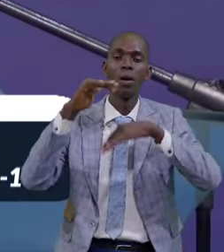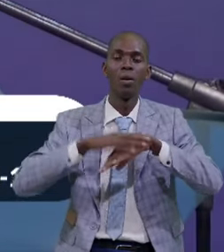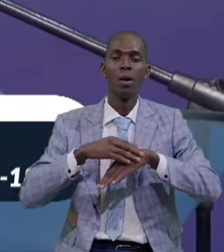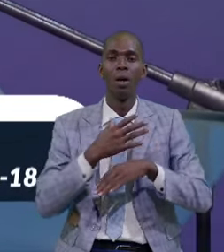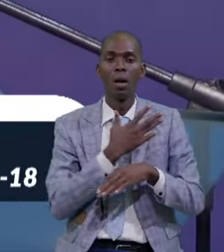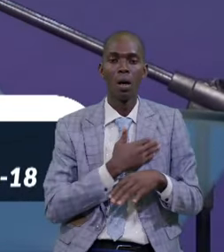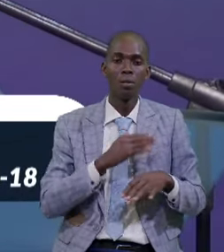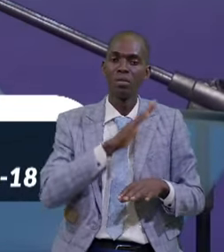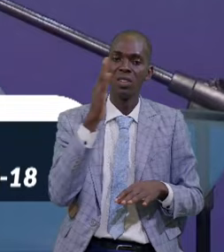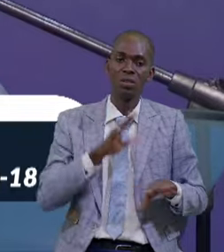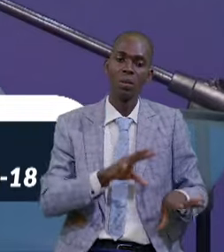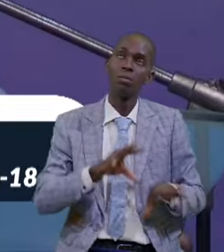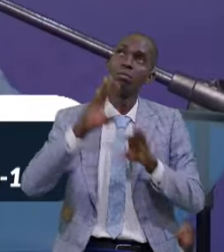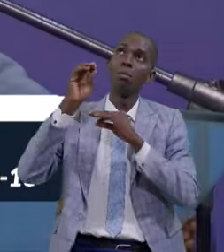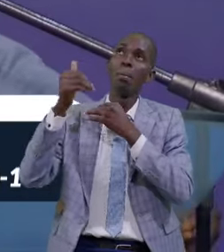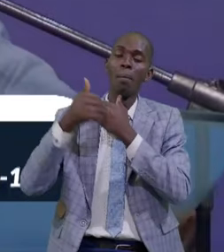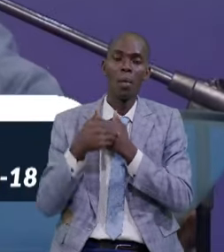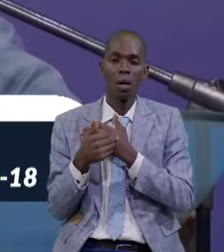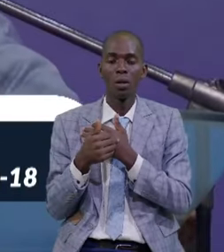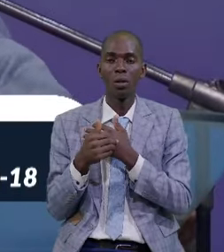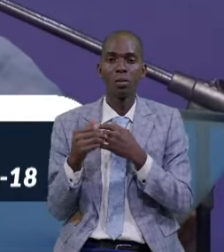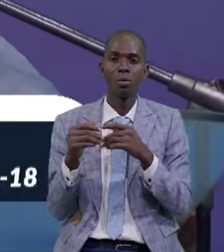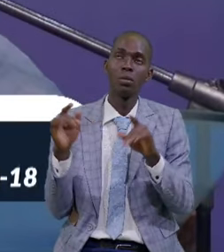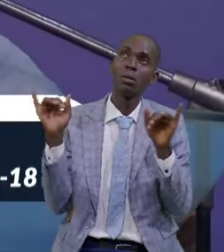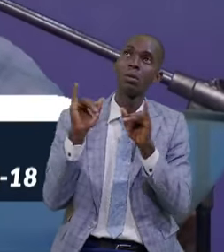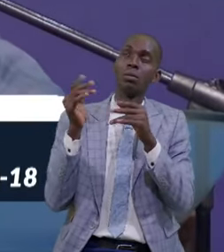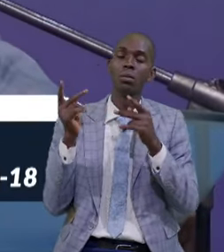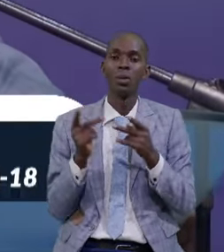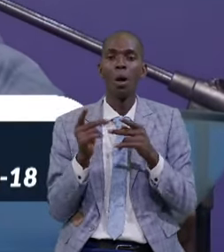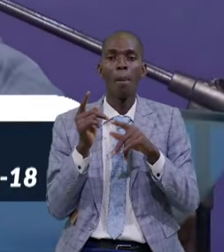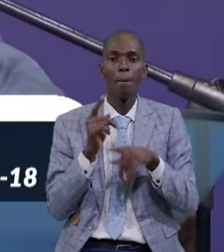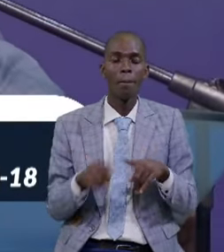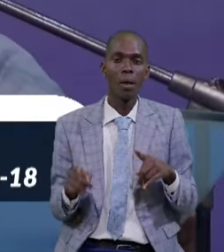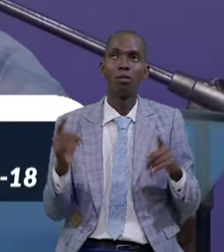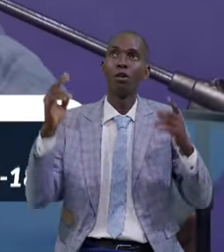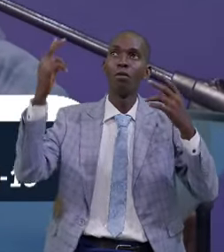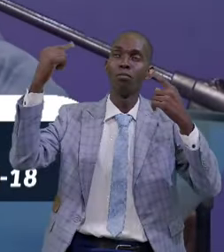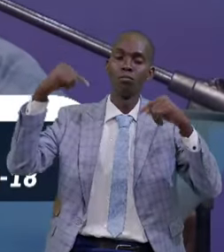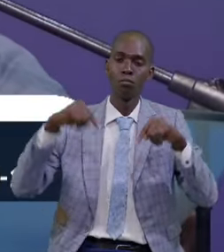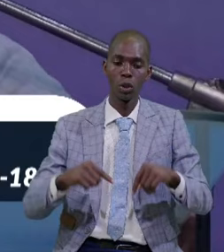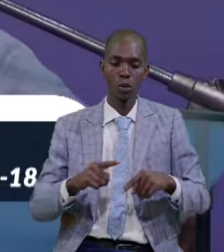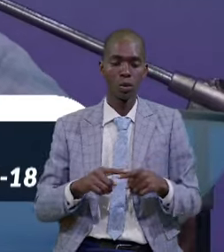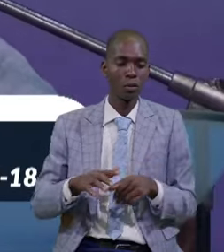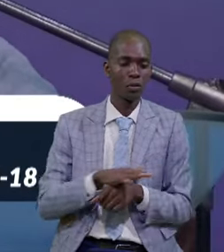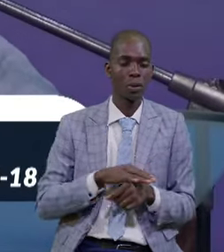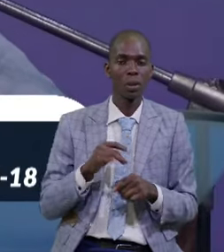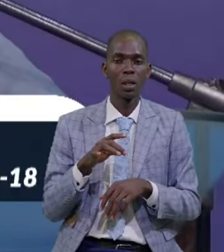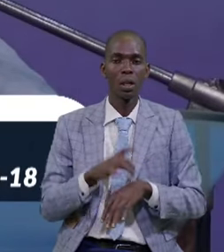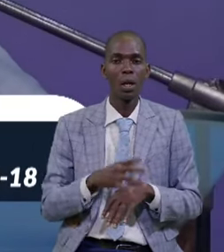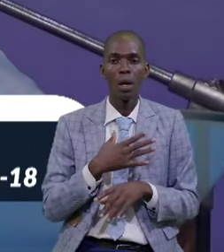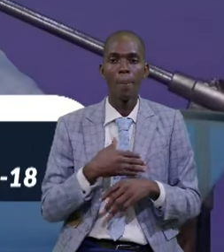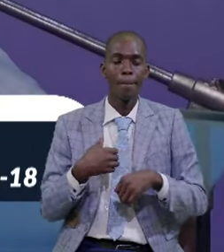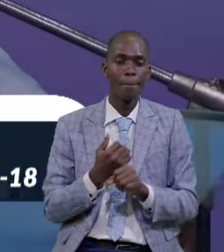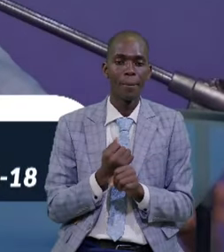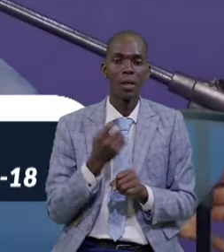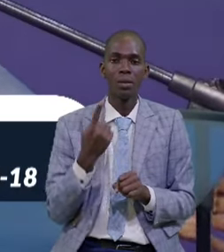not thither, but watereth the earth, and maketh it to bring